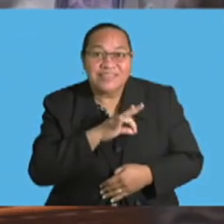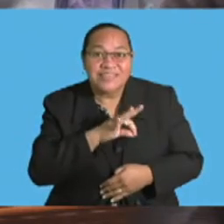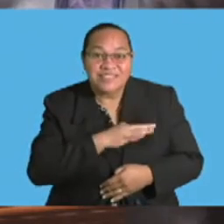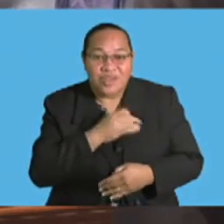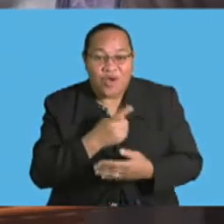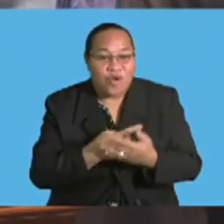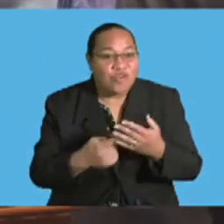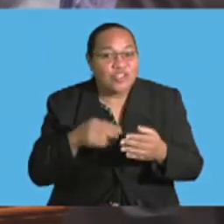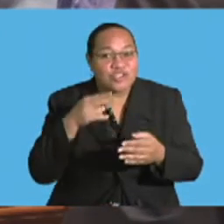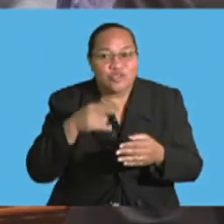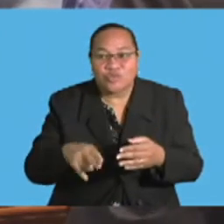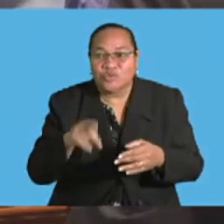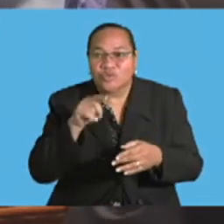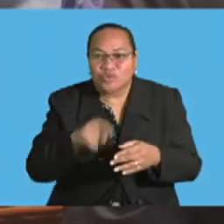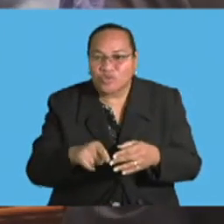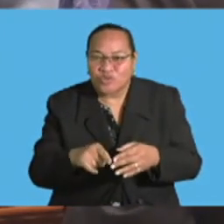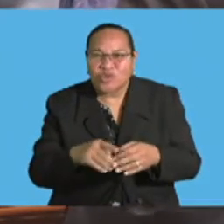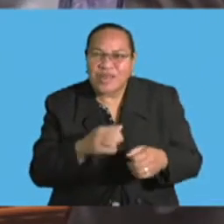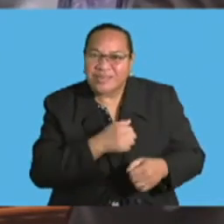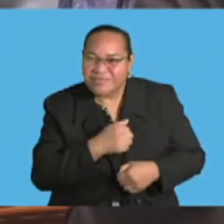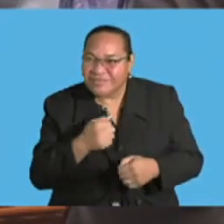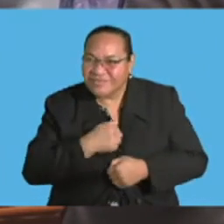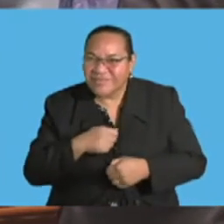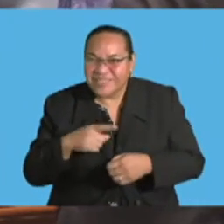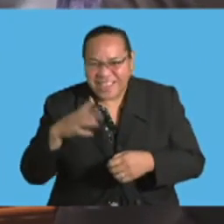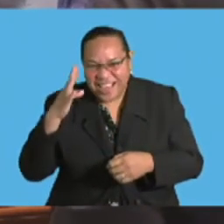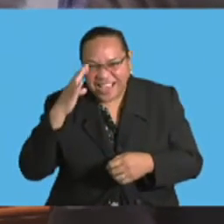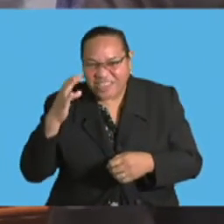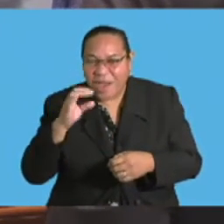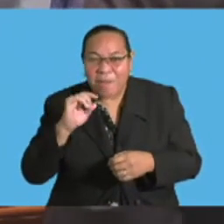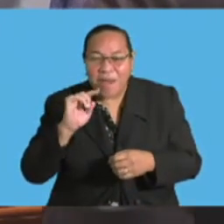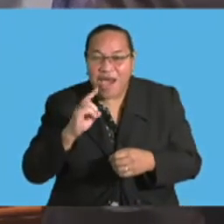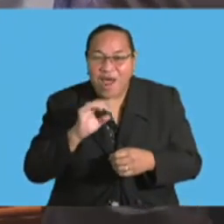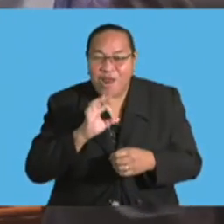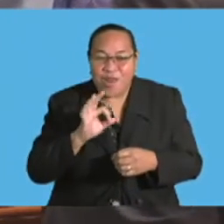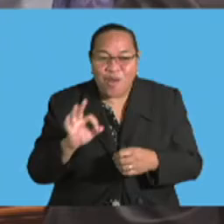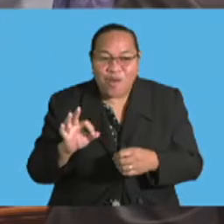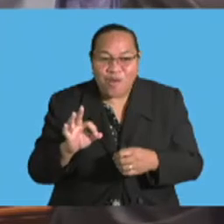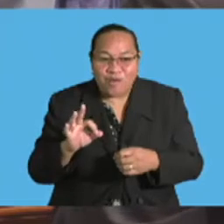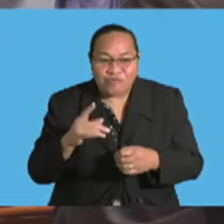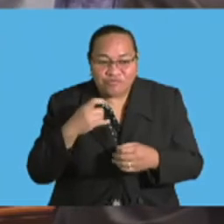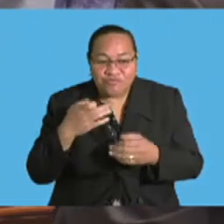institution and, of course, to the country without